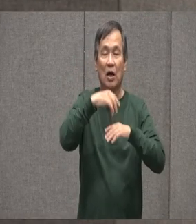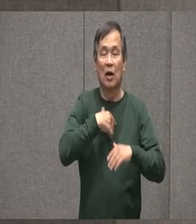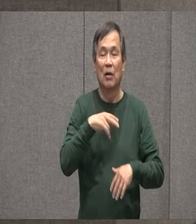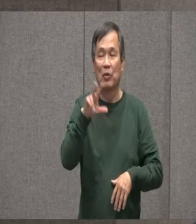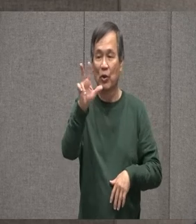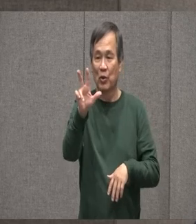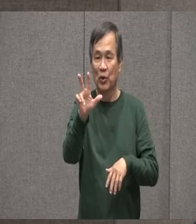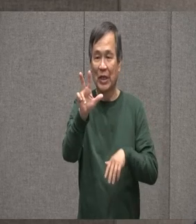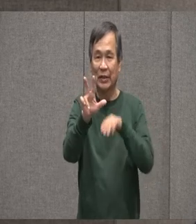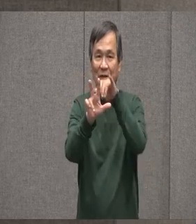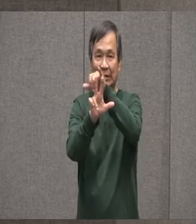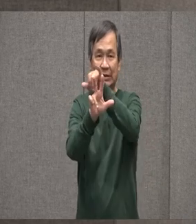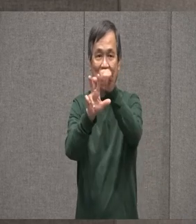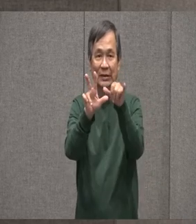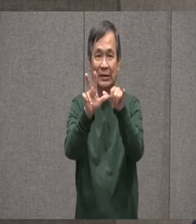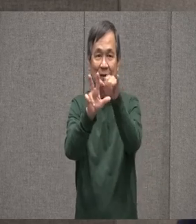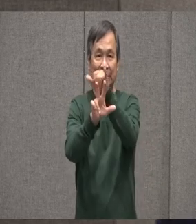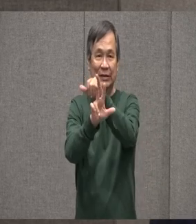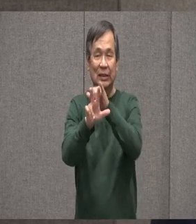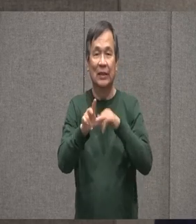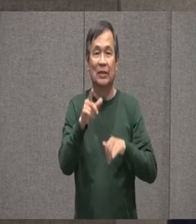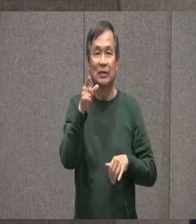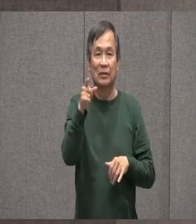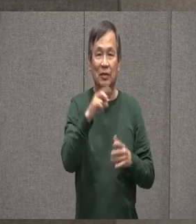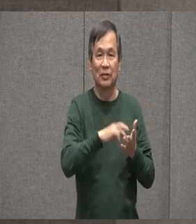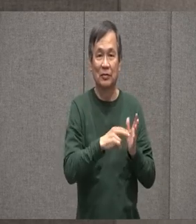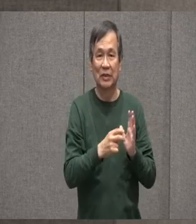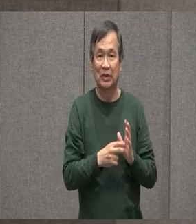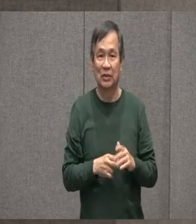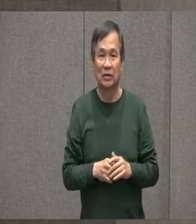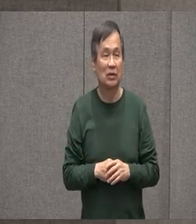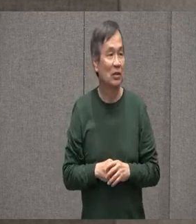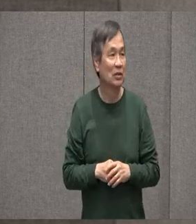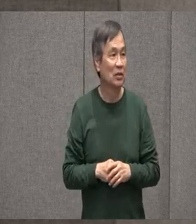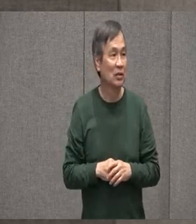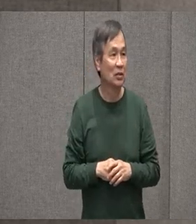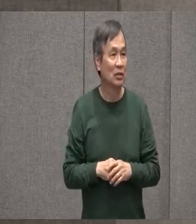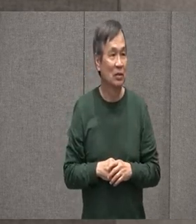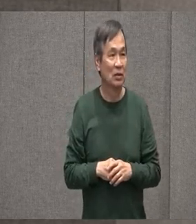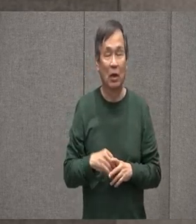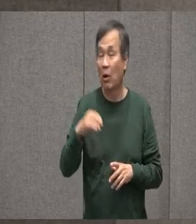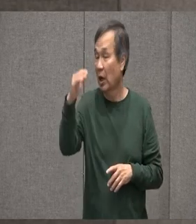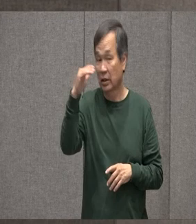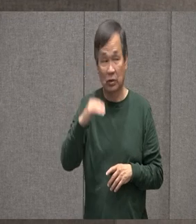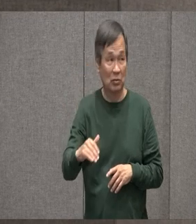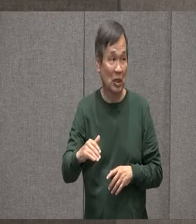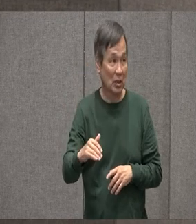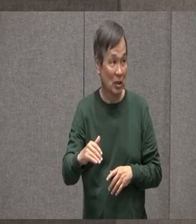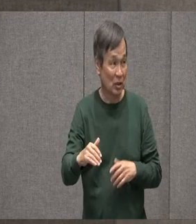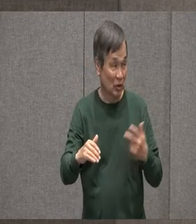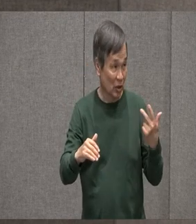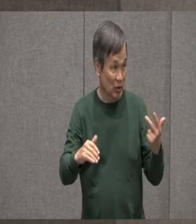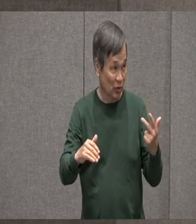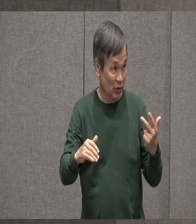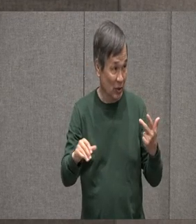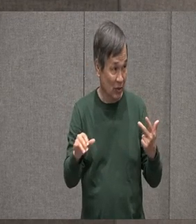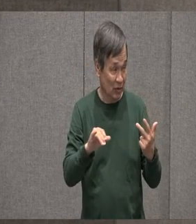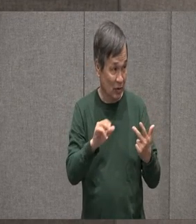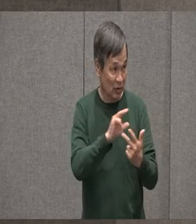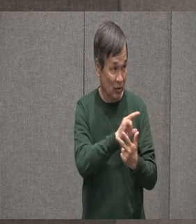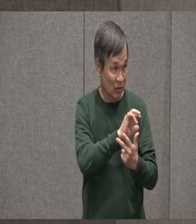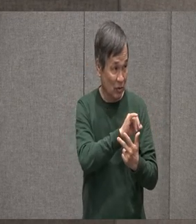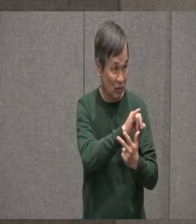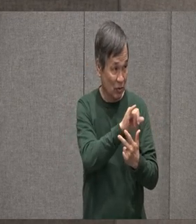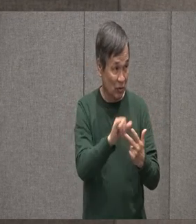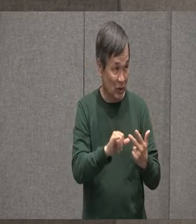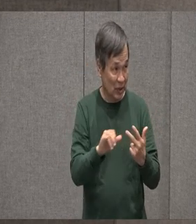kind, so I get to total all of my dice. So three twos. Oh, you're gonna go with that. Yeah. Because it could go two places, right? You could also just add